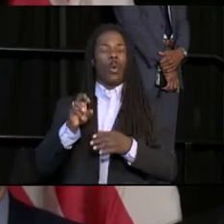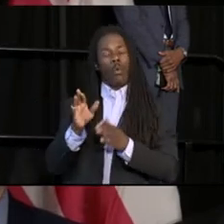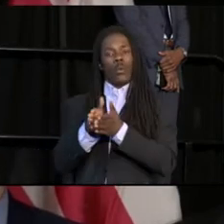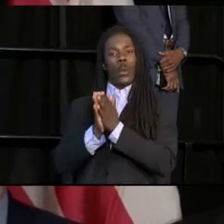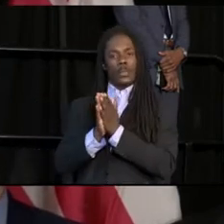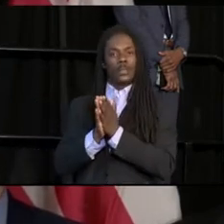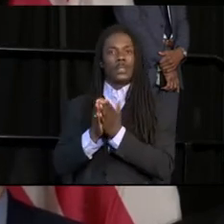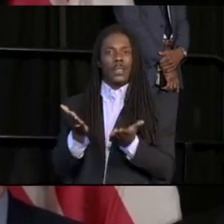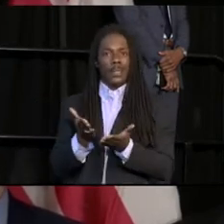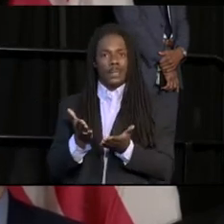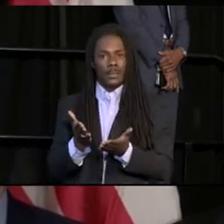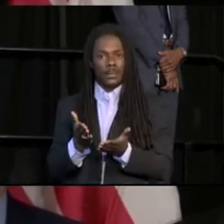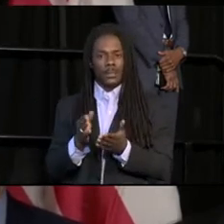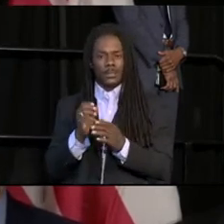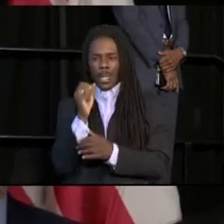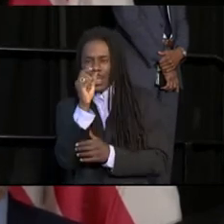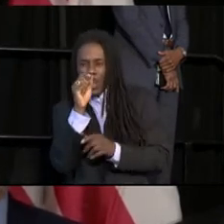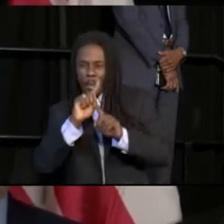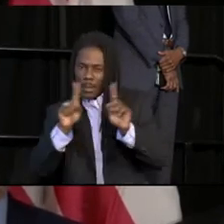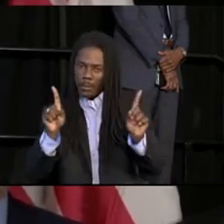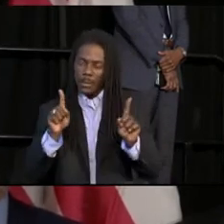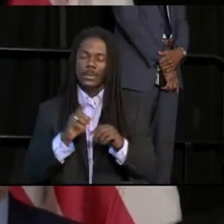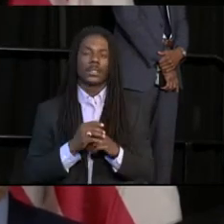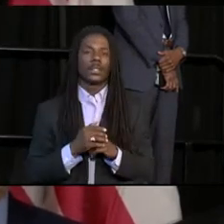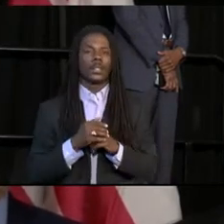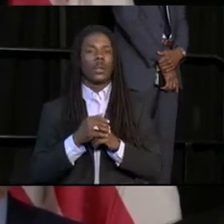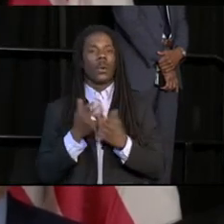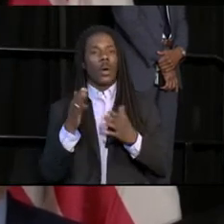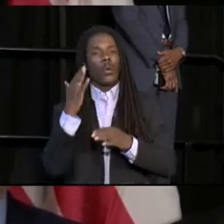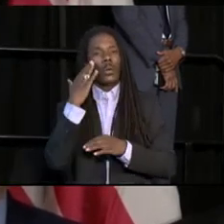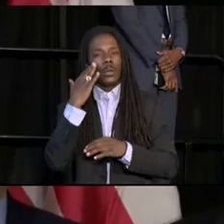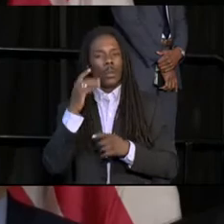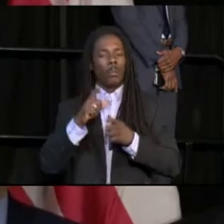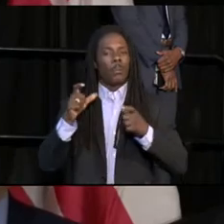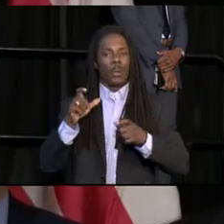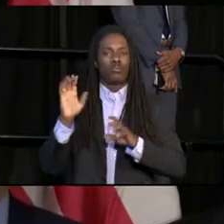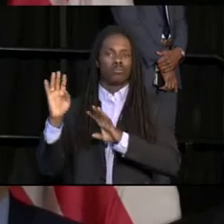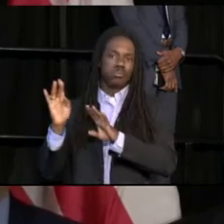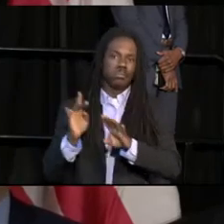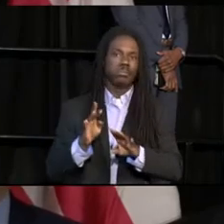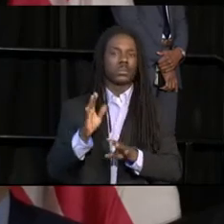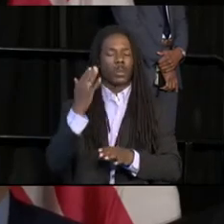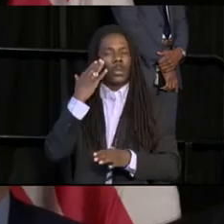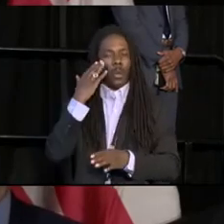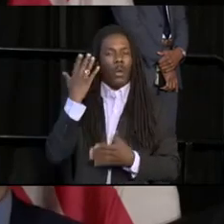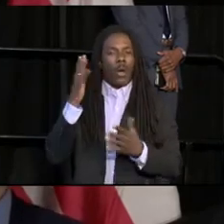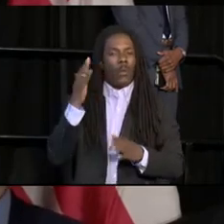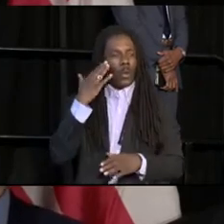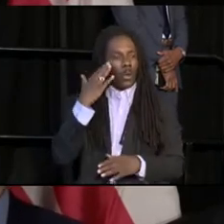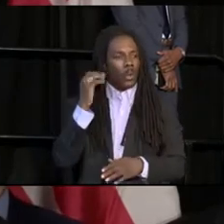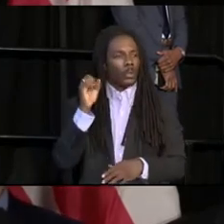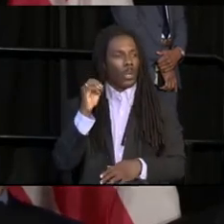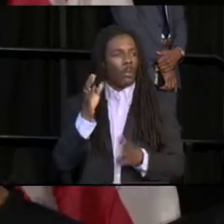requested. This is a little bit different. We already know that we're dealing with large crowds and are prepared in that way.